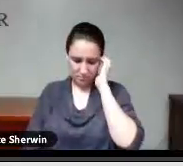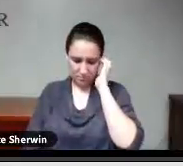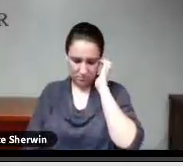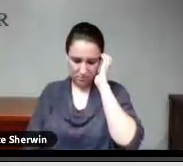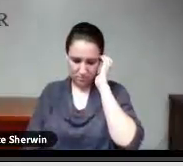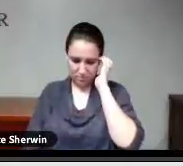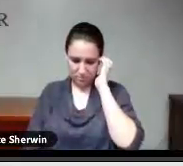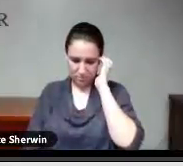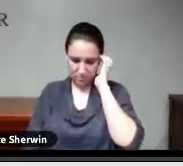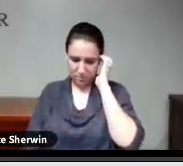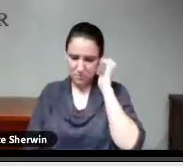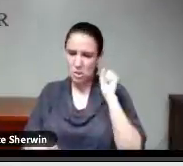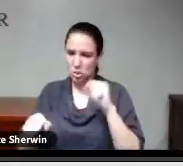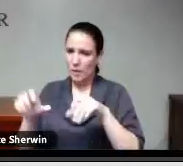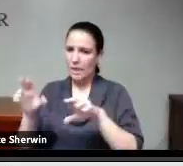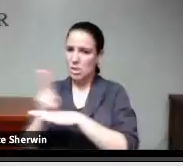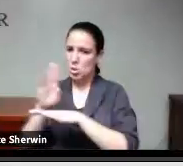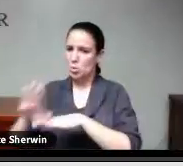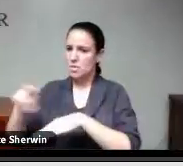research agenda, right?